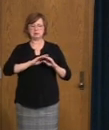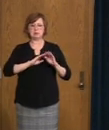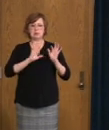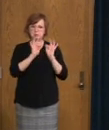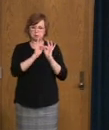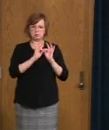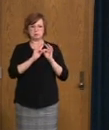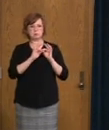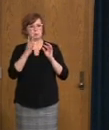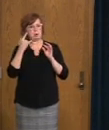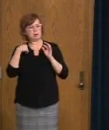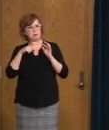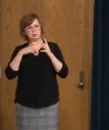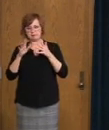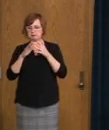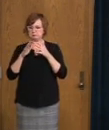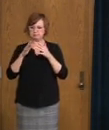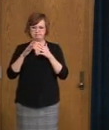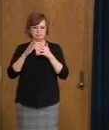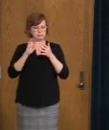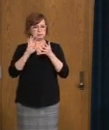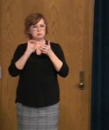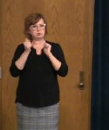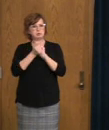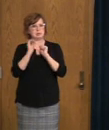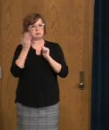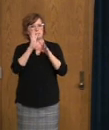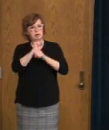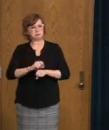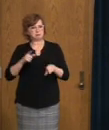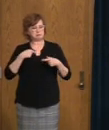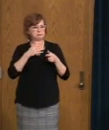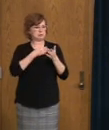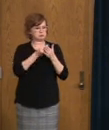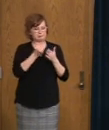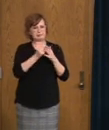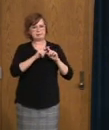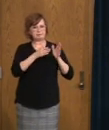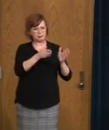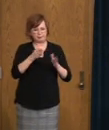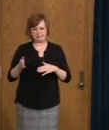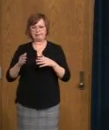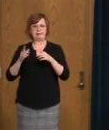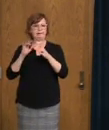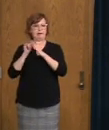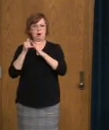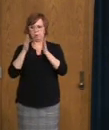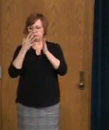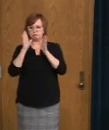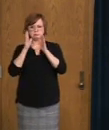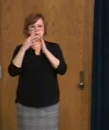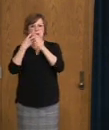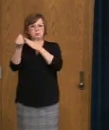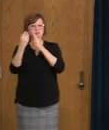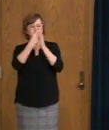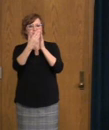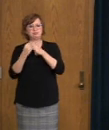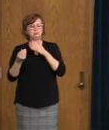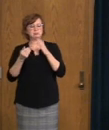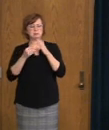we shop, how we go out, obviously not interacting with others outside of our household in our own houses. That's going to be so important